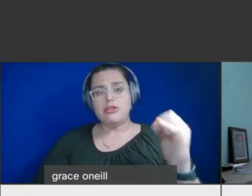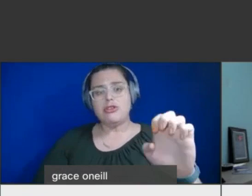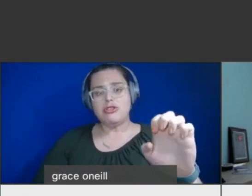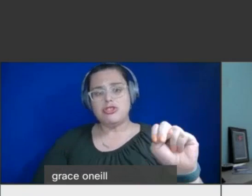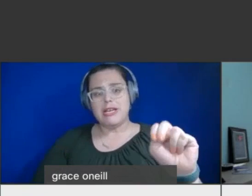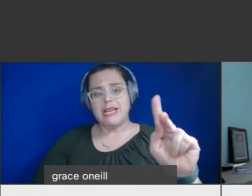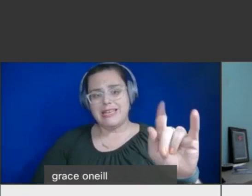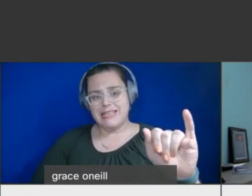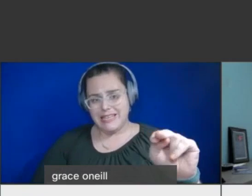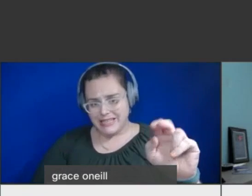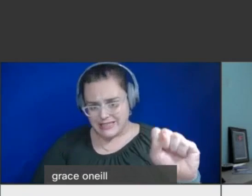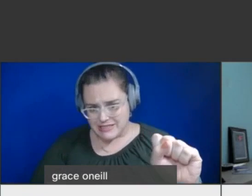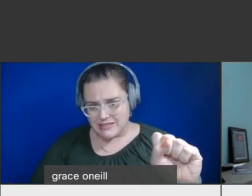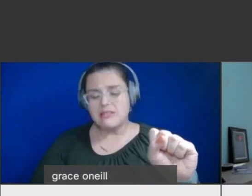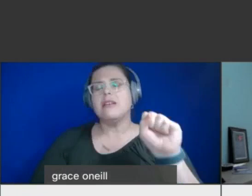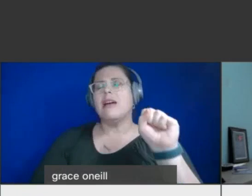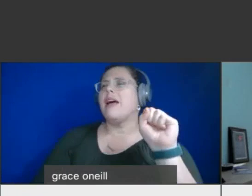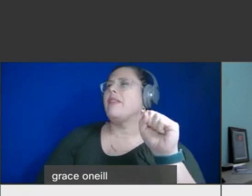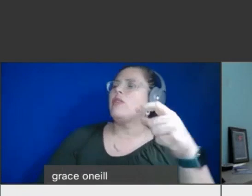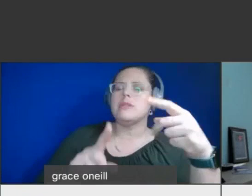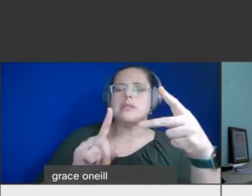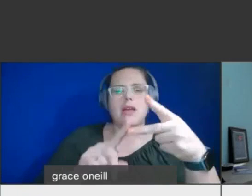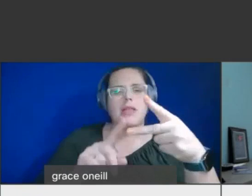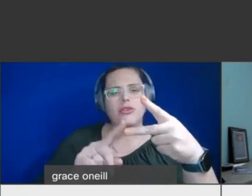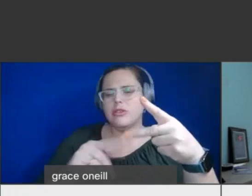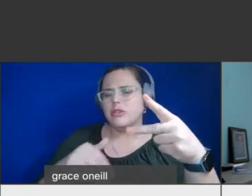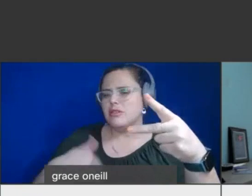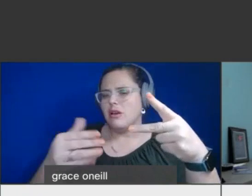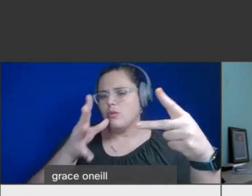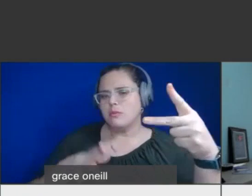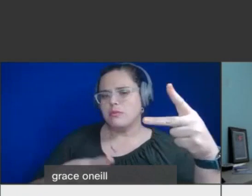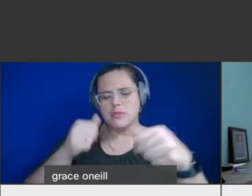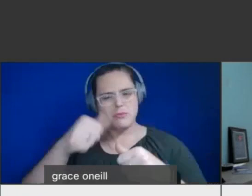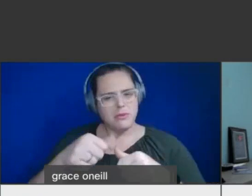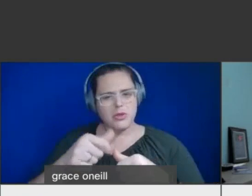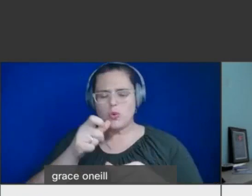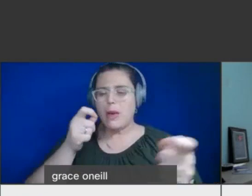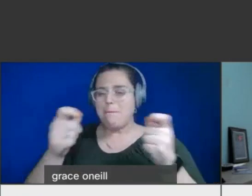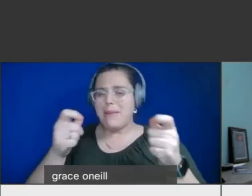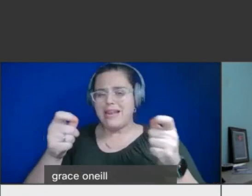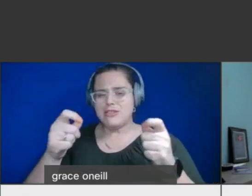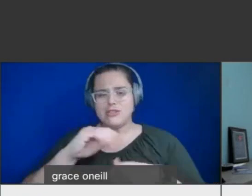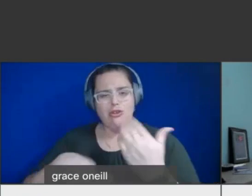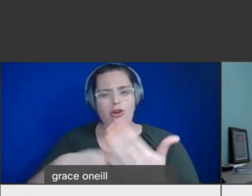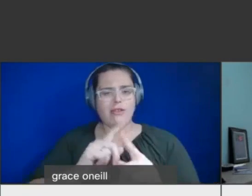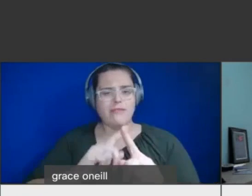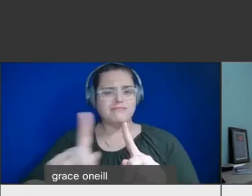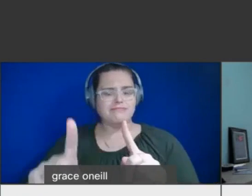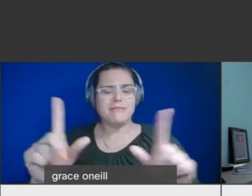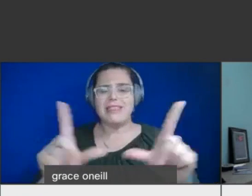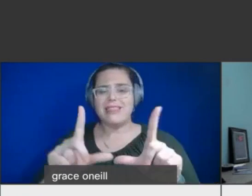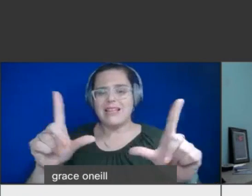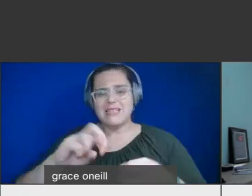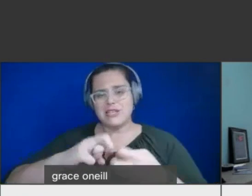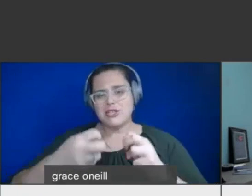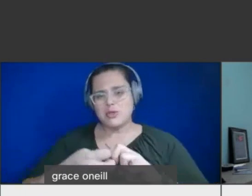um, I'll find the other young lady's name who manages all of those licensure issues. She